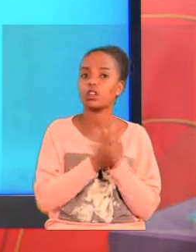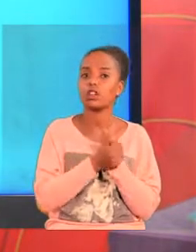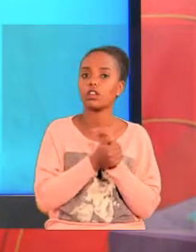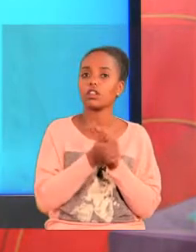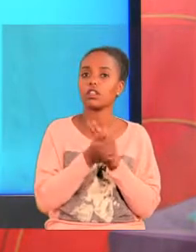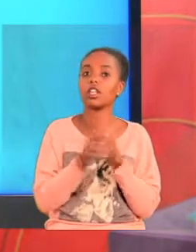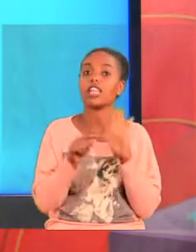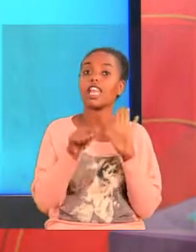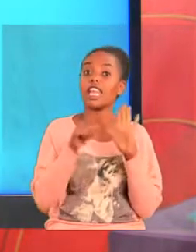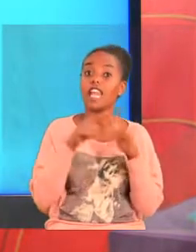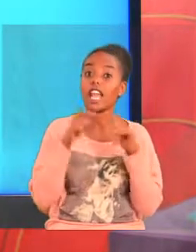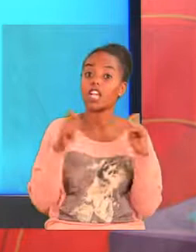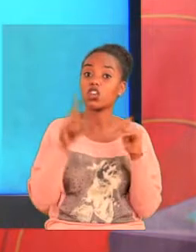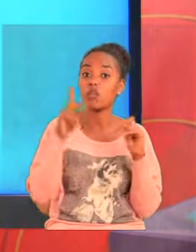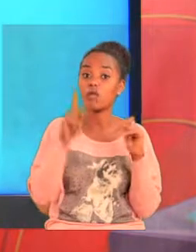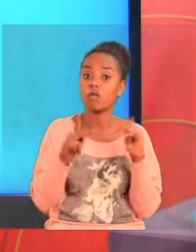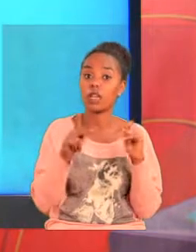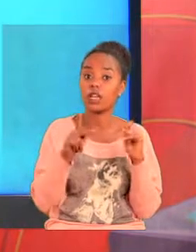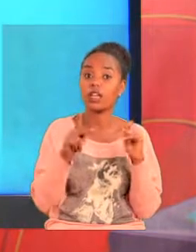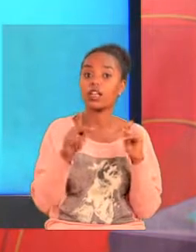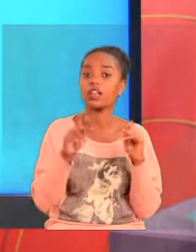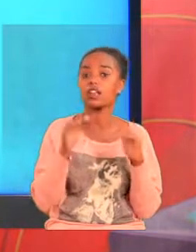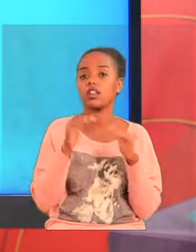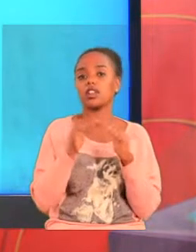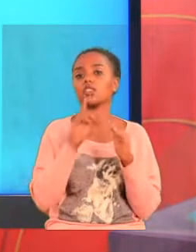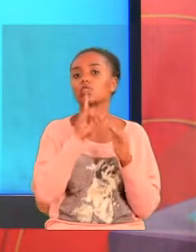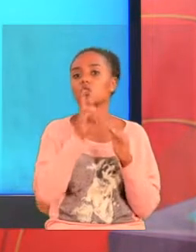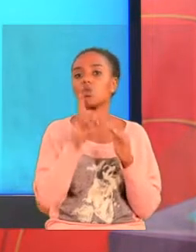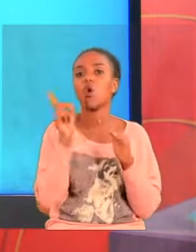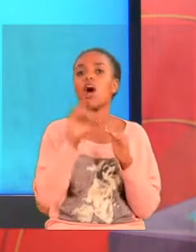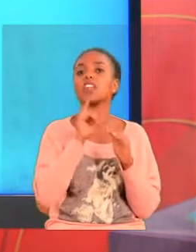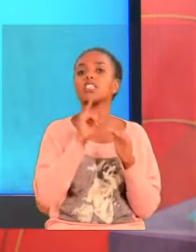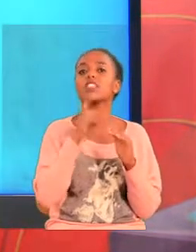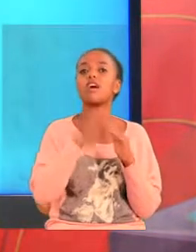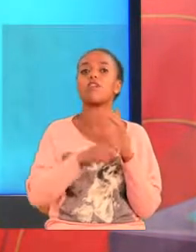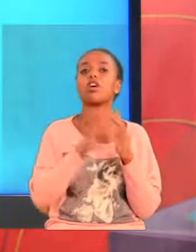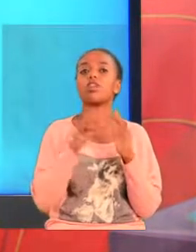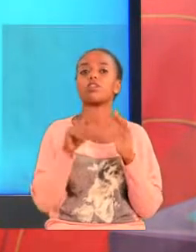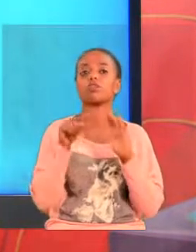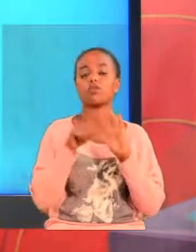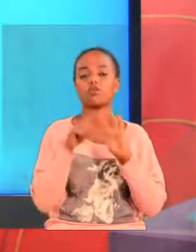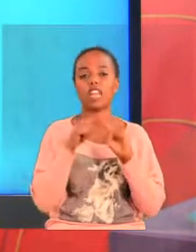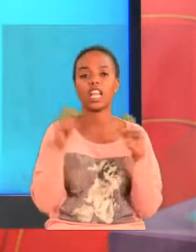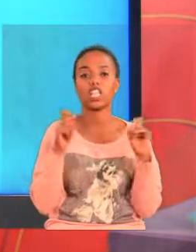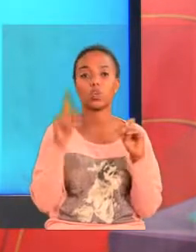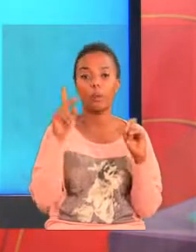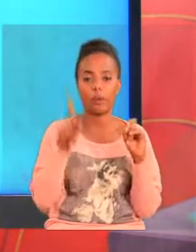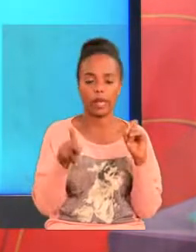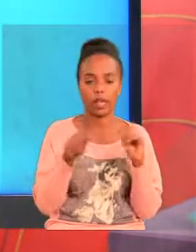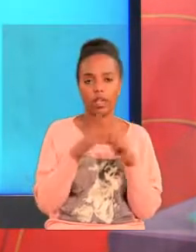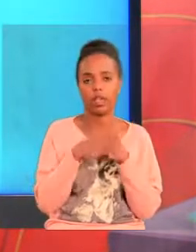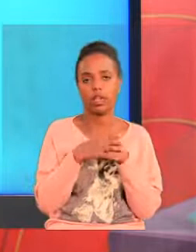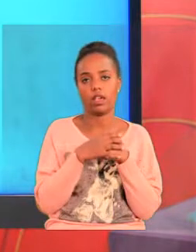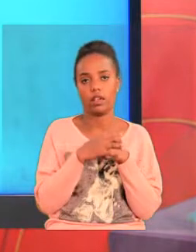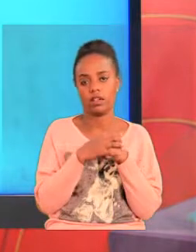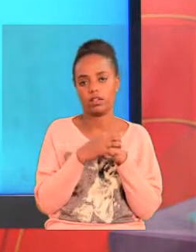Negation of P implies Q also true. So what will be the value of this negation of P?